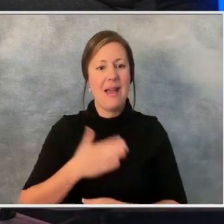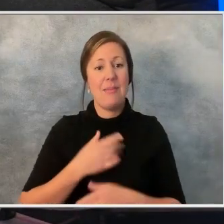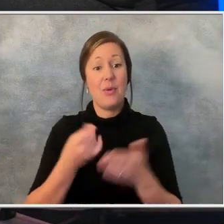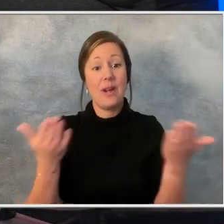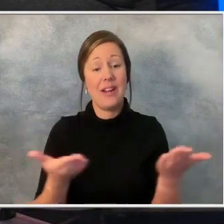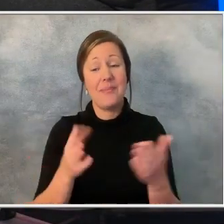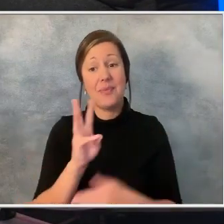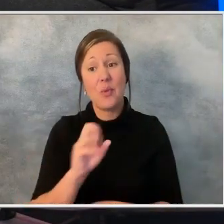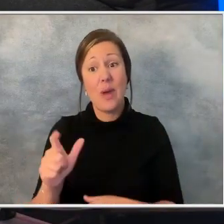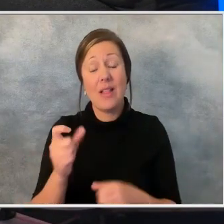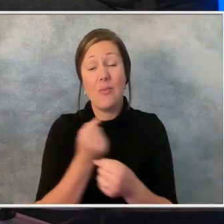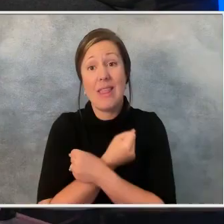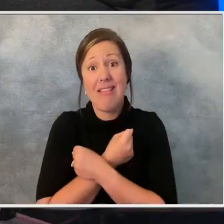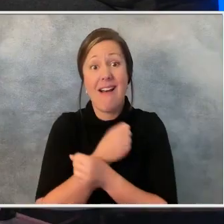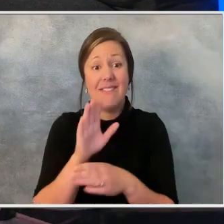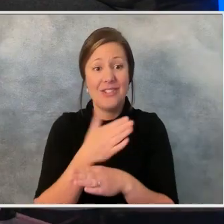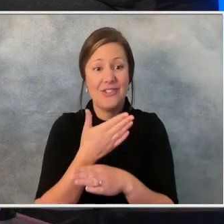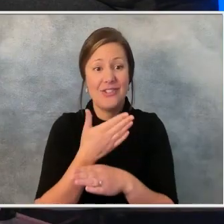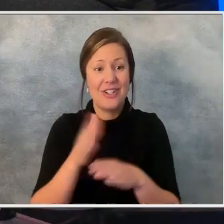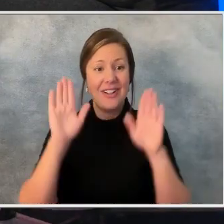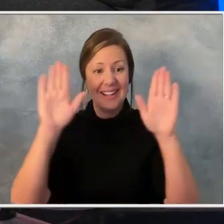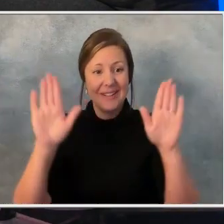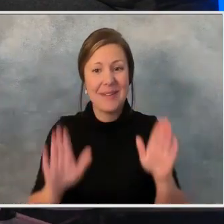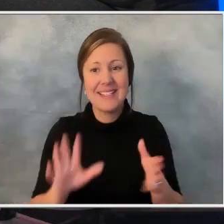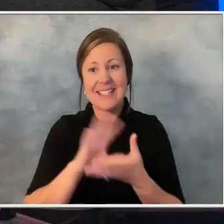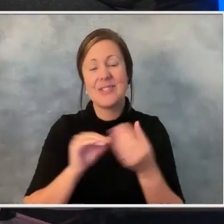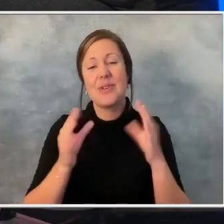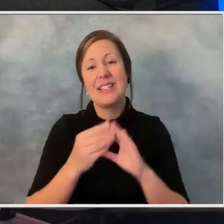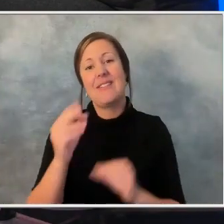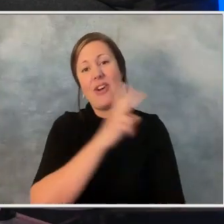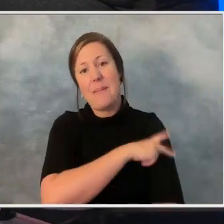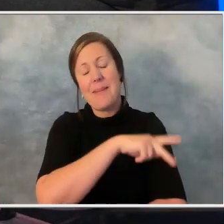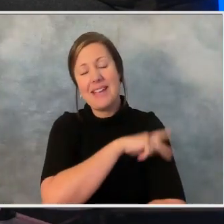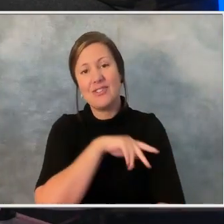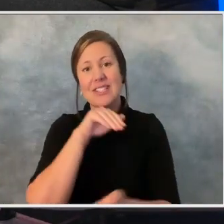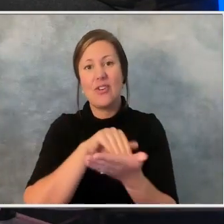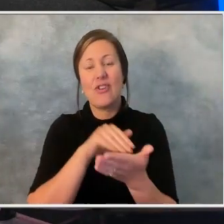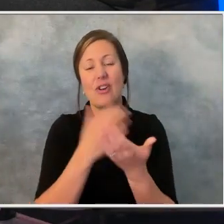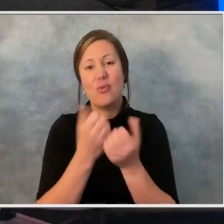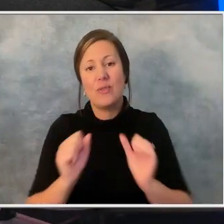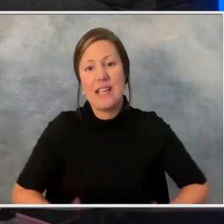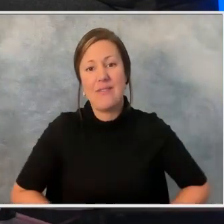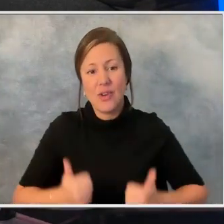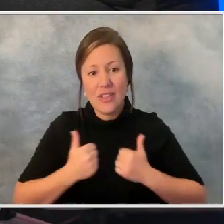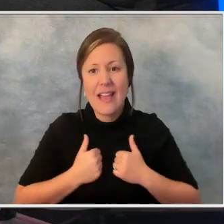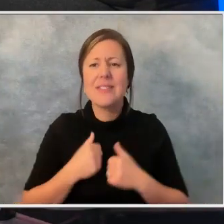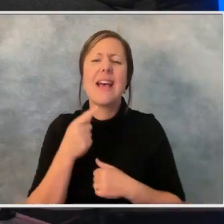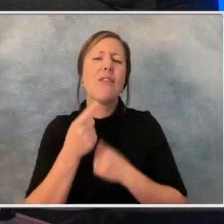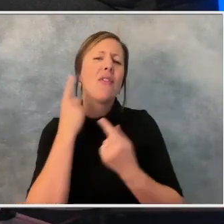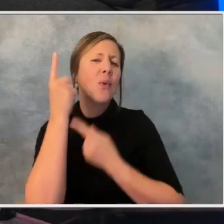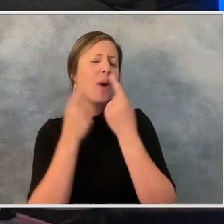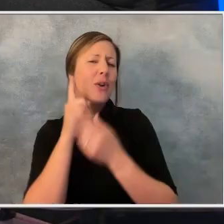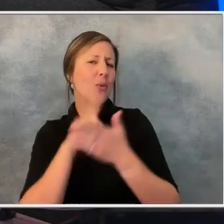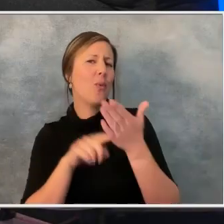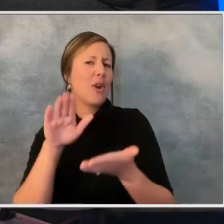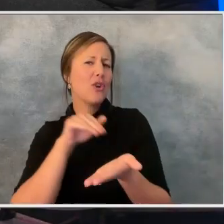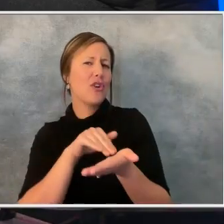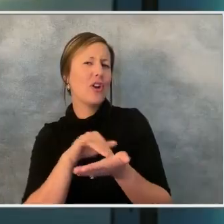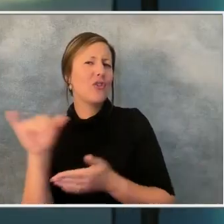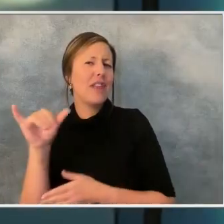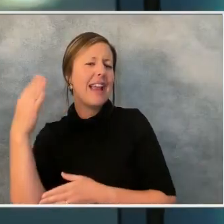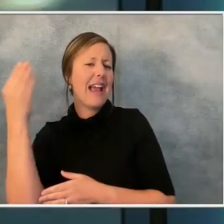the incredible stories of our patients and our doctors who saved their lives, have you ever wondered what your doctors are like outside of